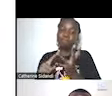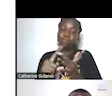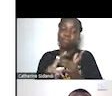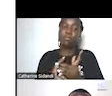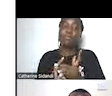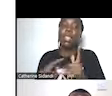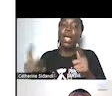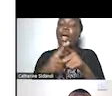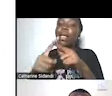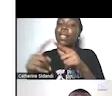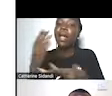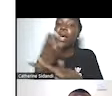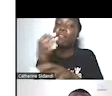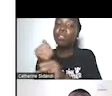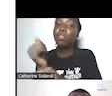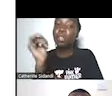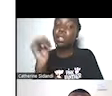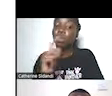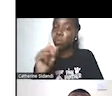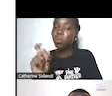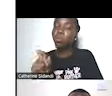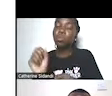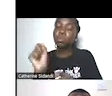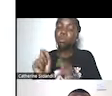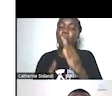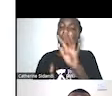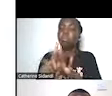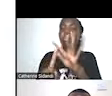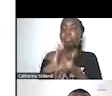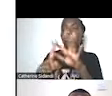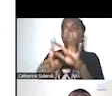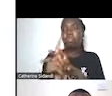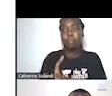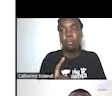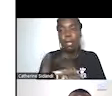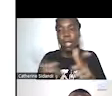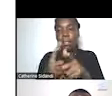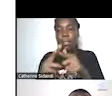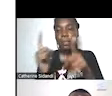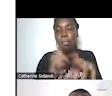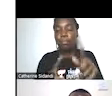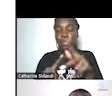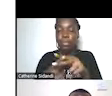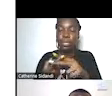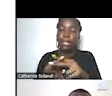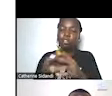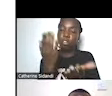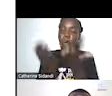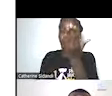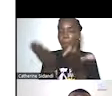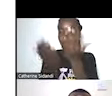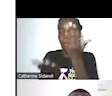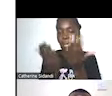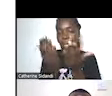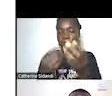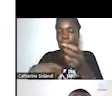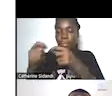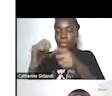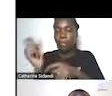do that, then now questions will always rise. In that now, when you start comparing your sales in January versus sales in February,